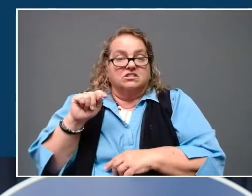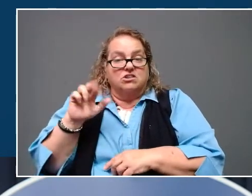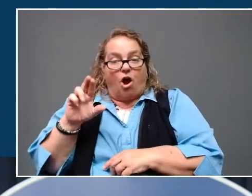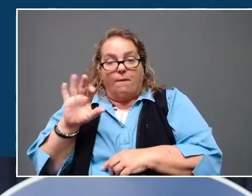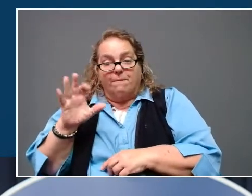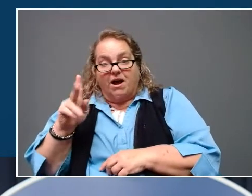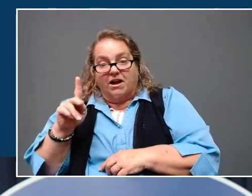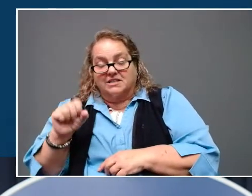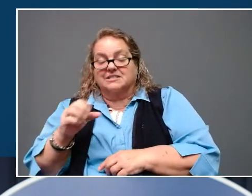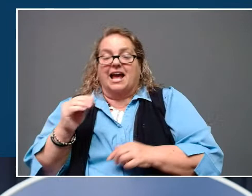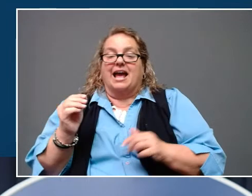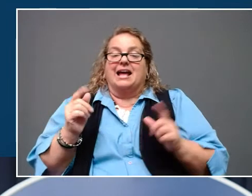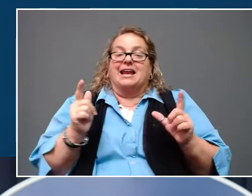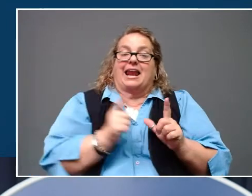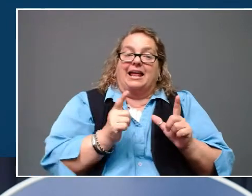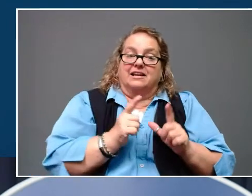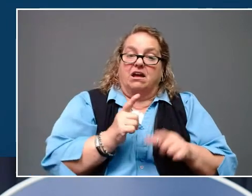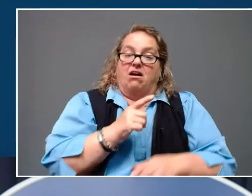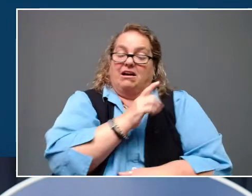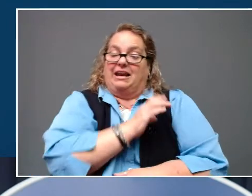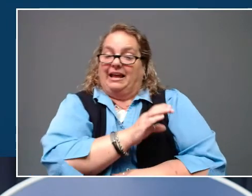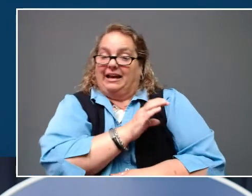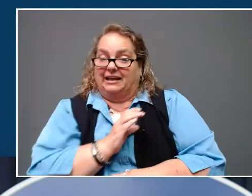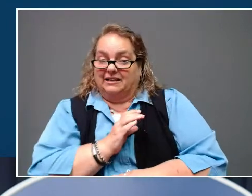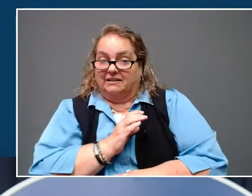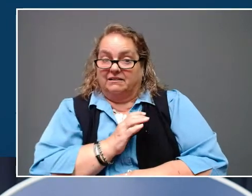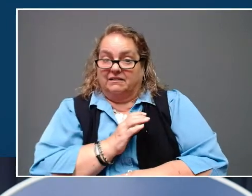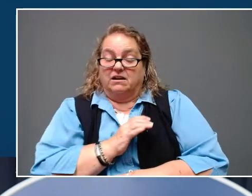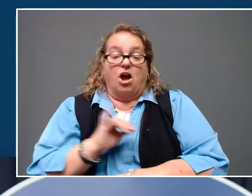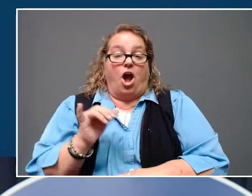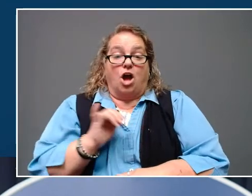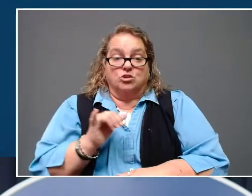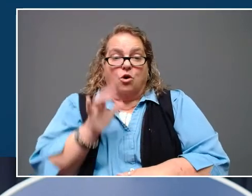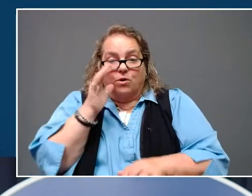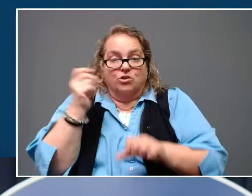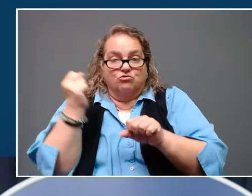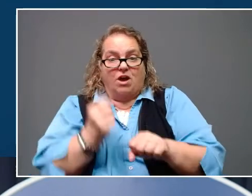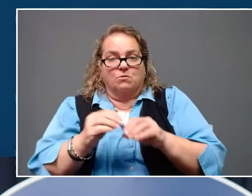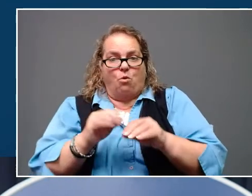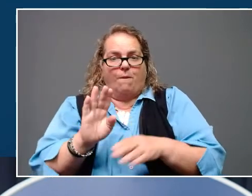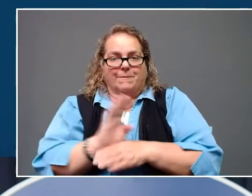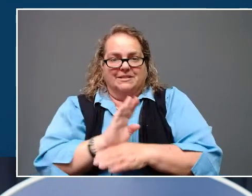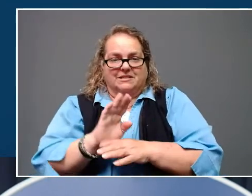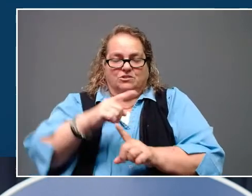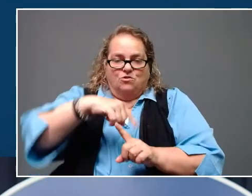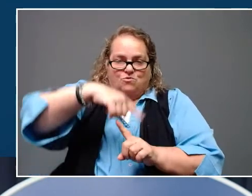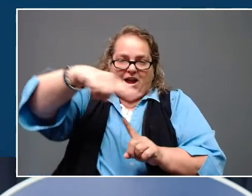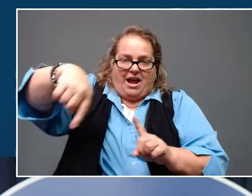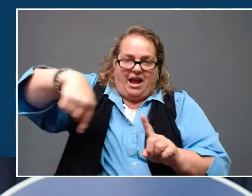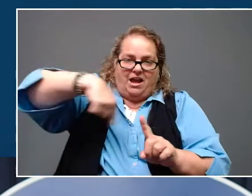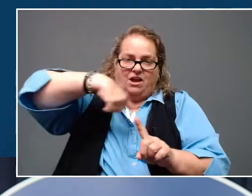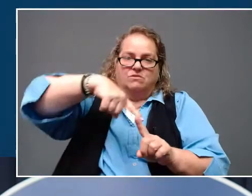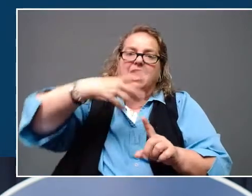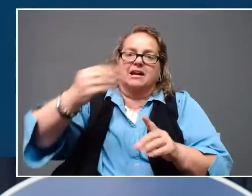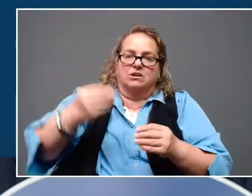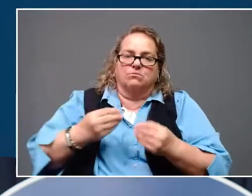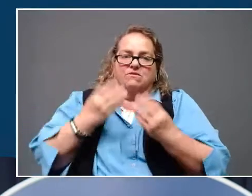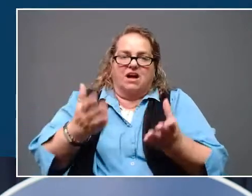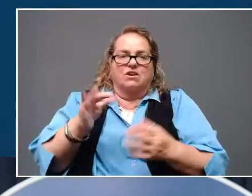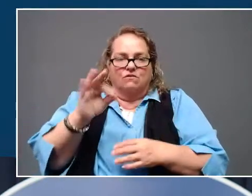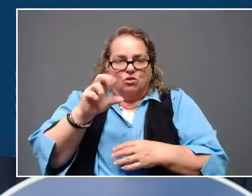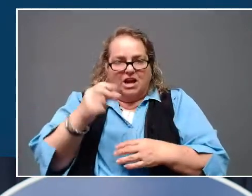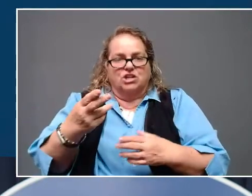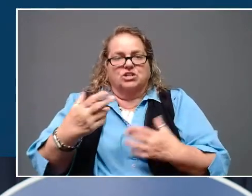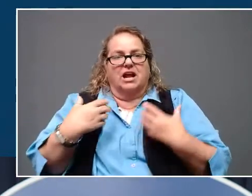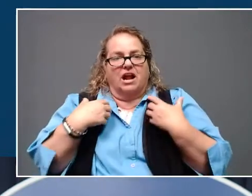better, it's going to attract more business around the facility, but certainly provide fresh, healthy